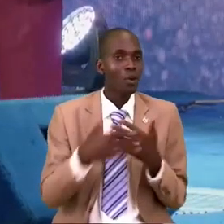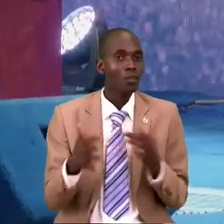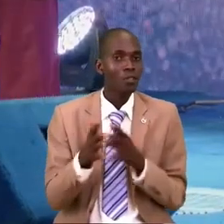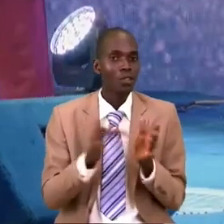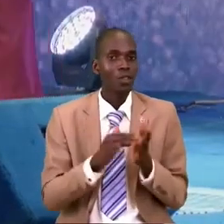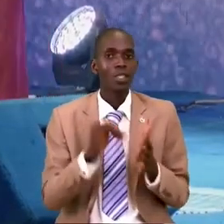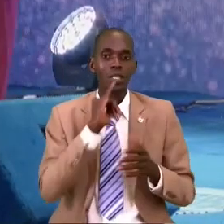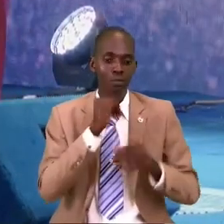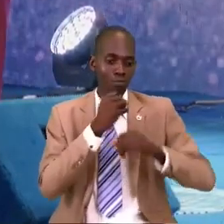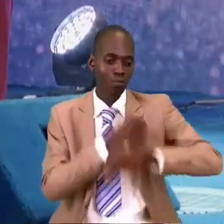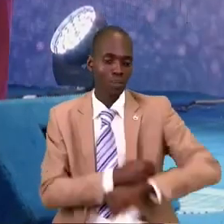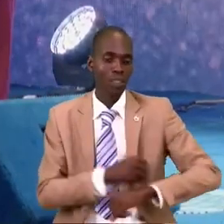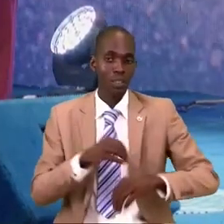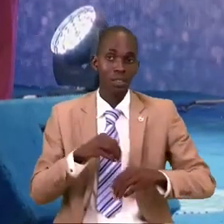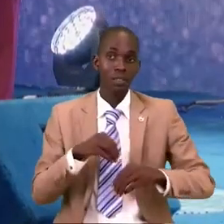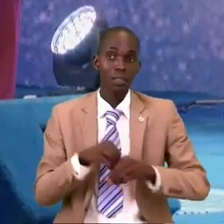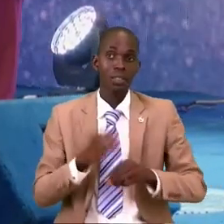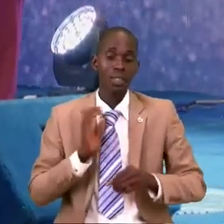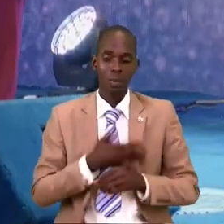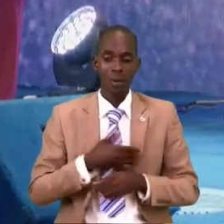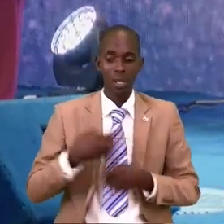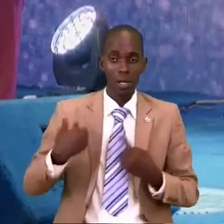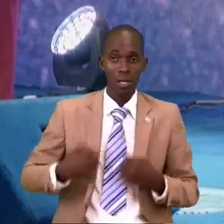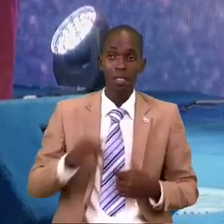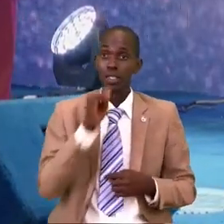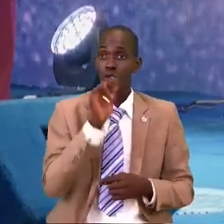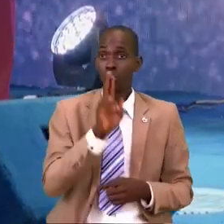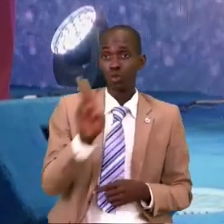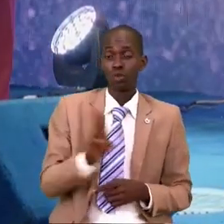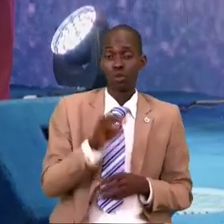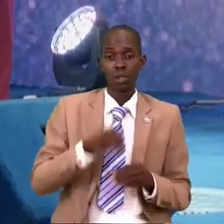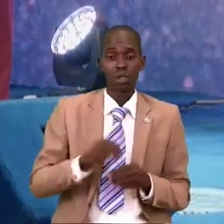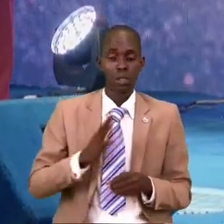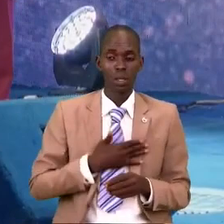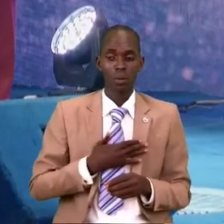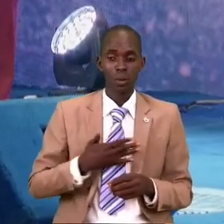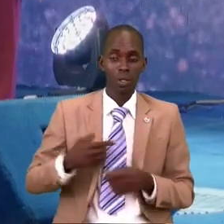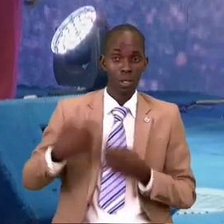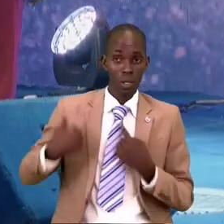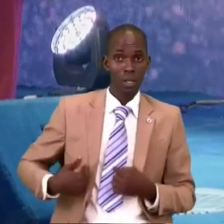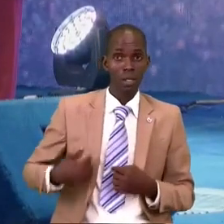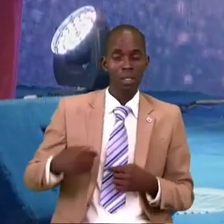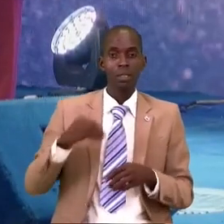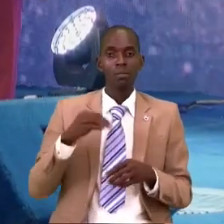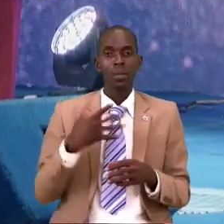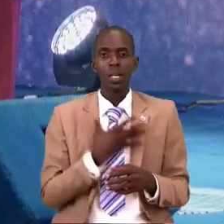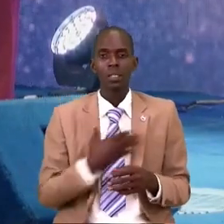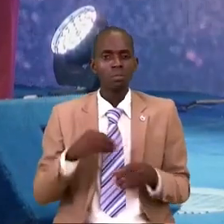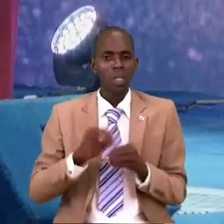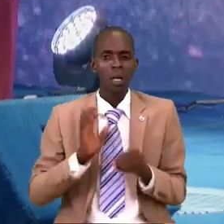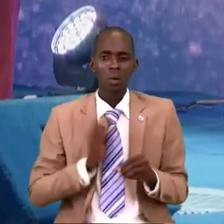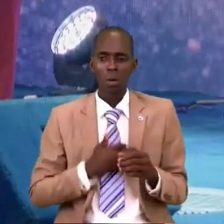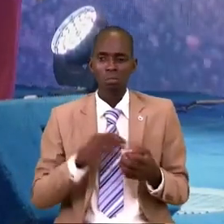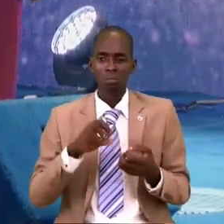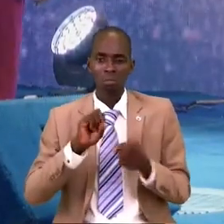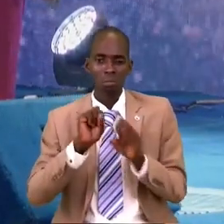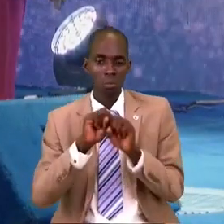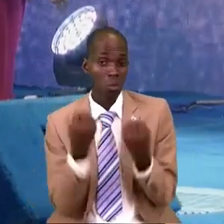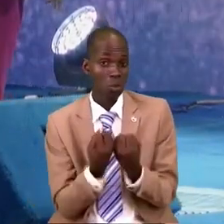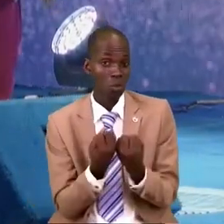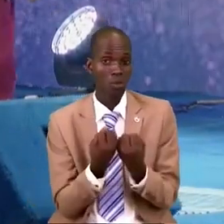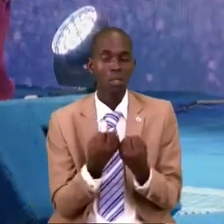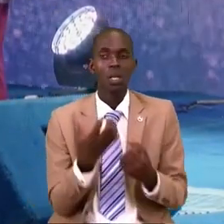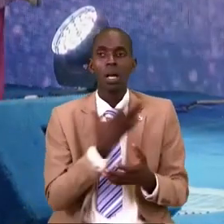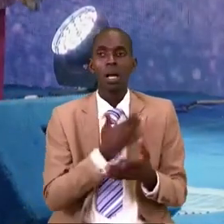that blood will turn us around and it will not be the same again. When